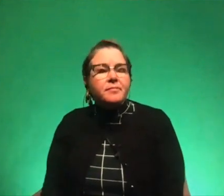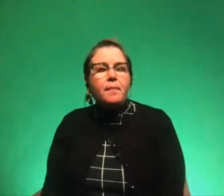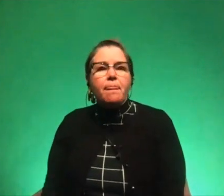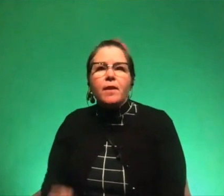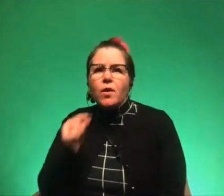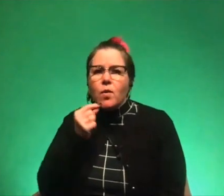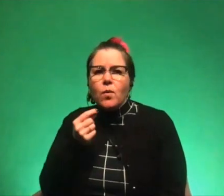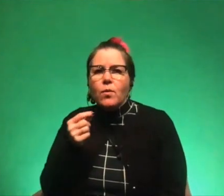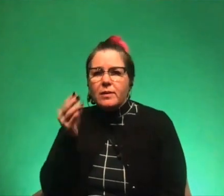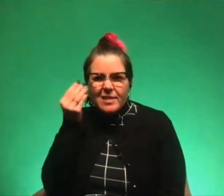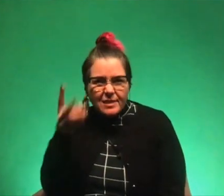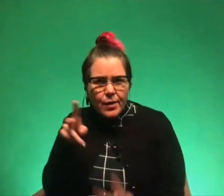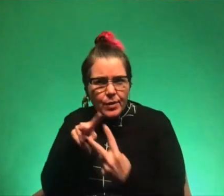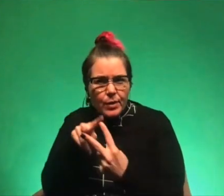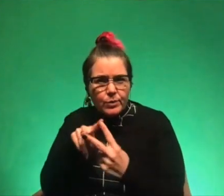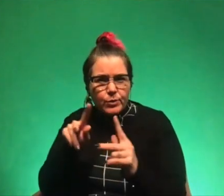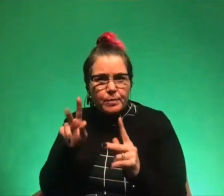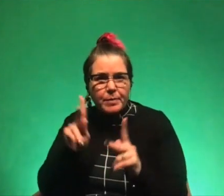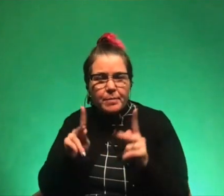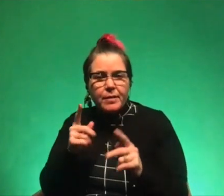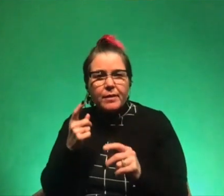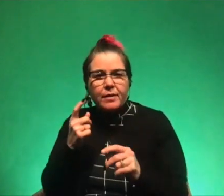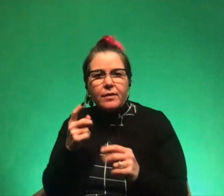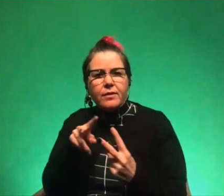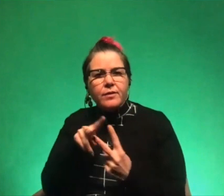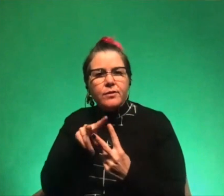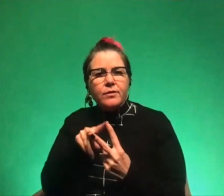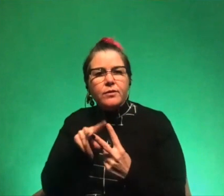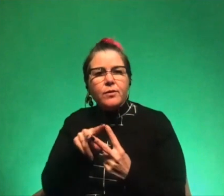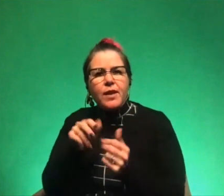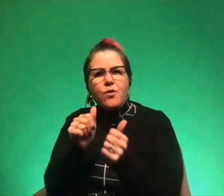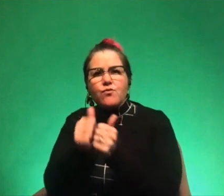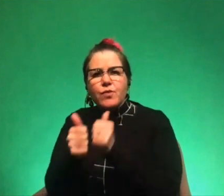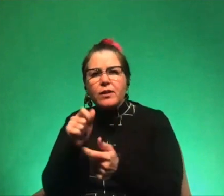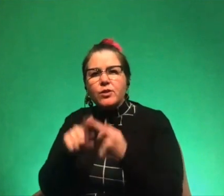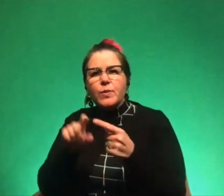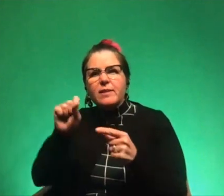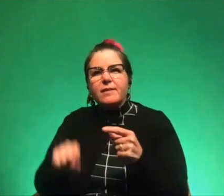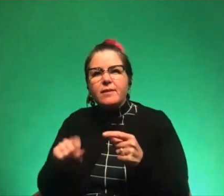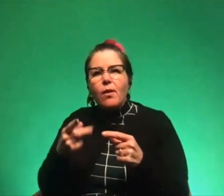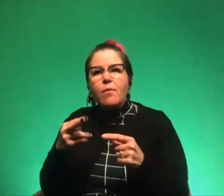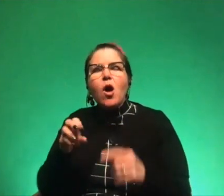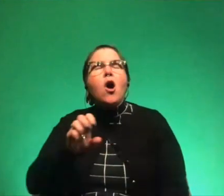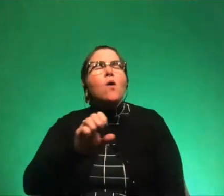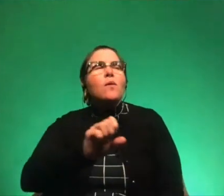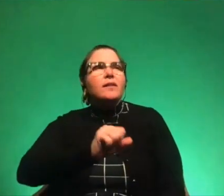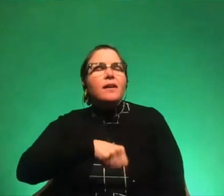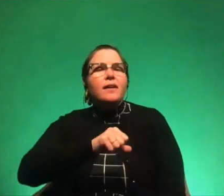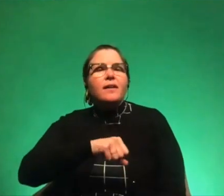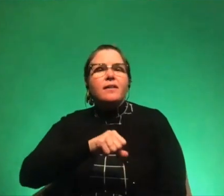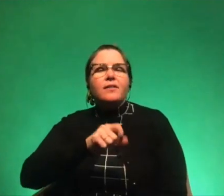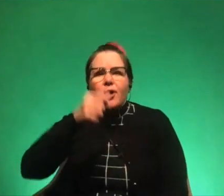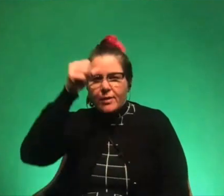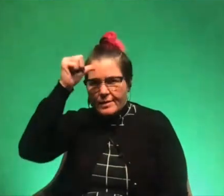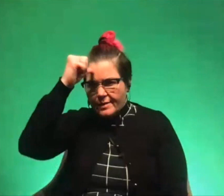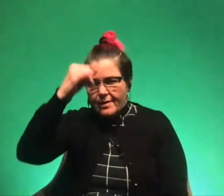the way, those two people I've just learned are the two that raced to the South Pole. Yeah. So we can remember